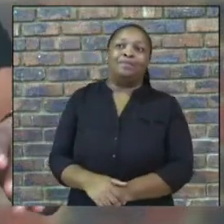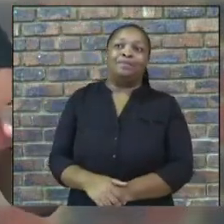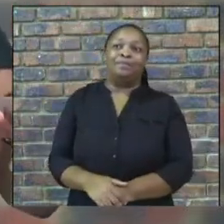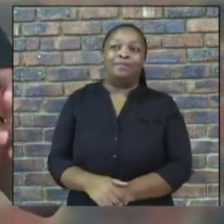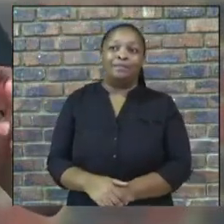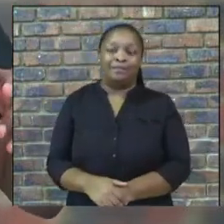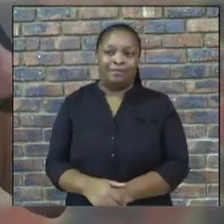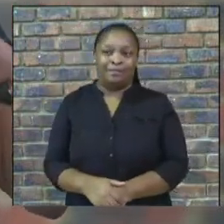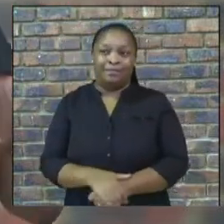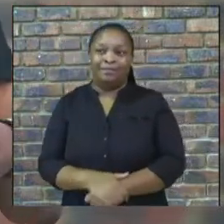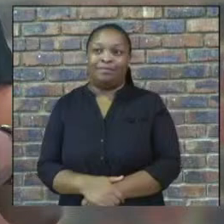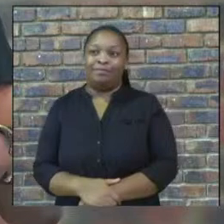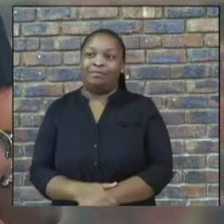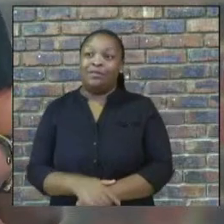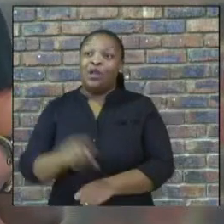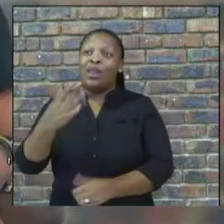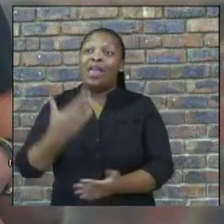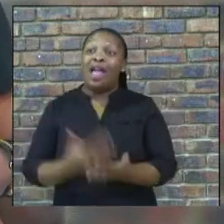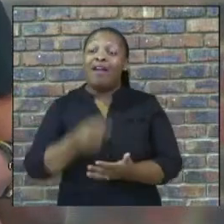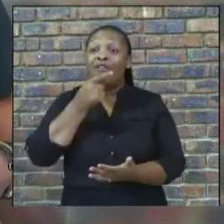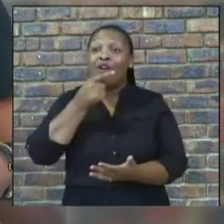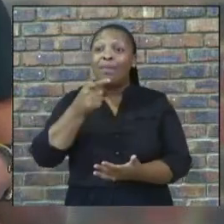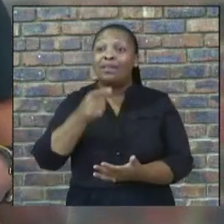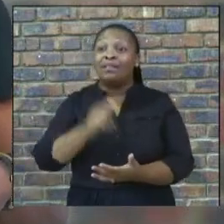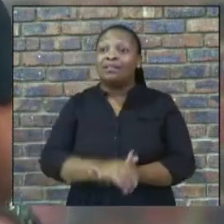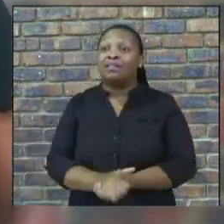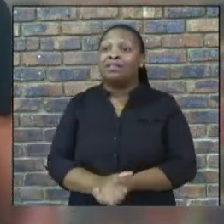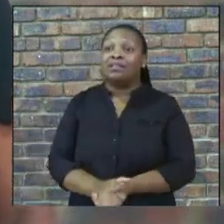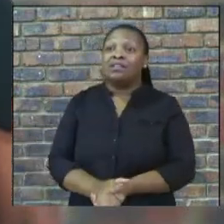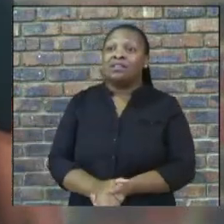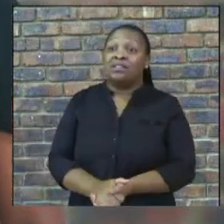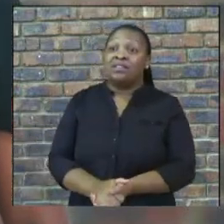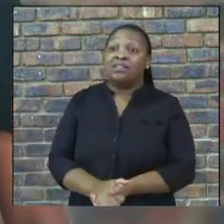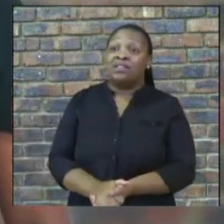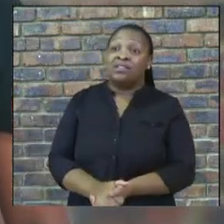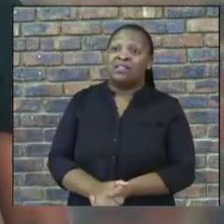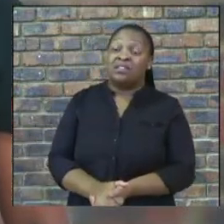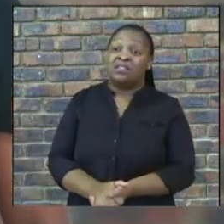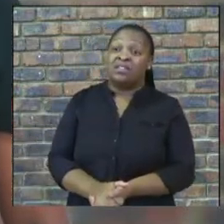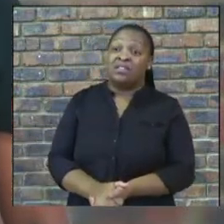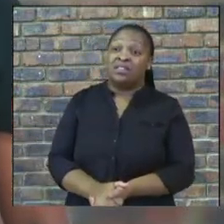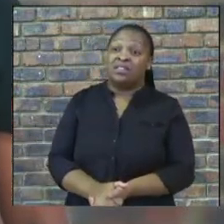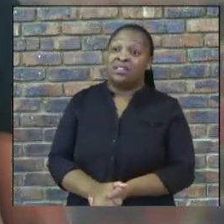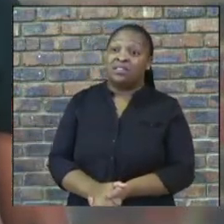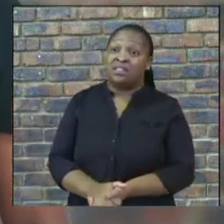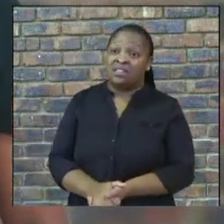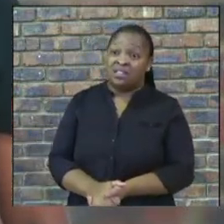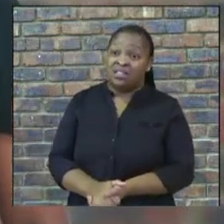O na le suggestion?